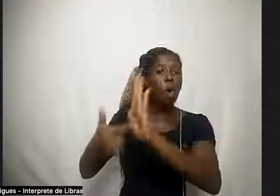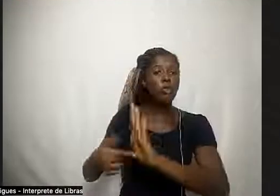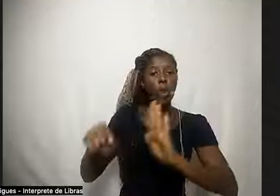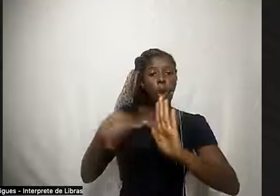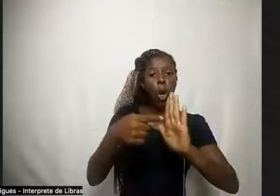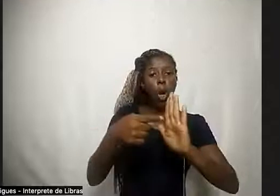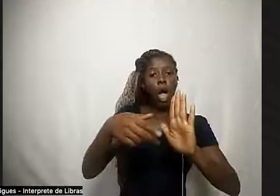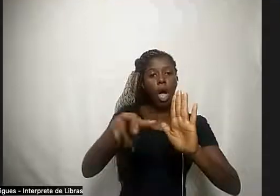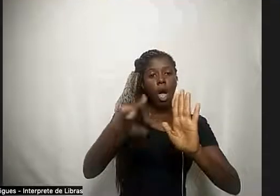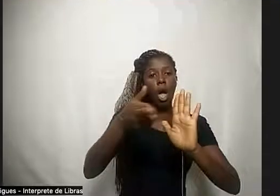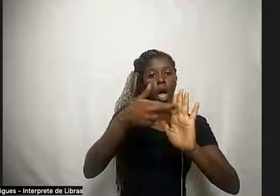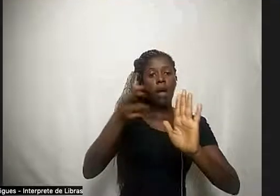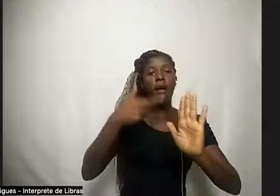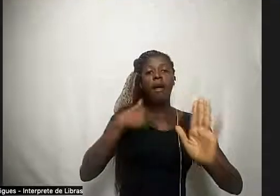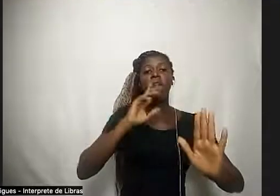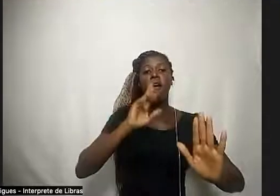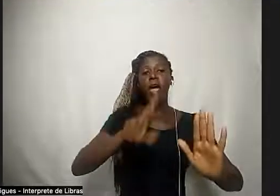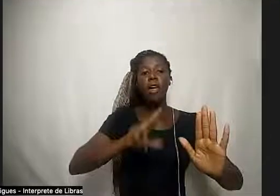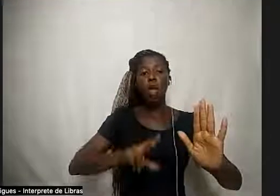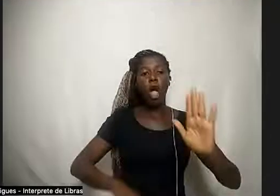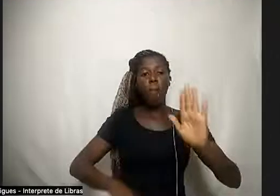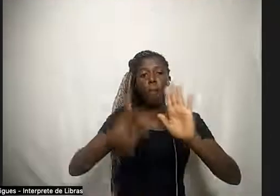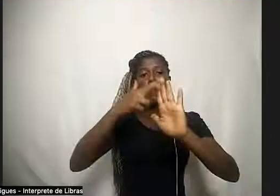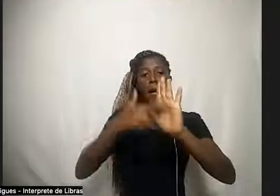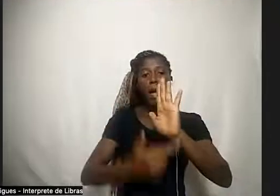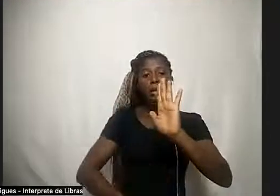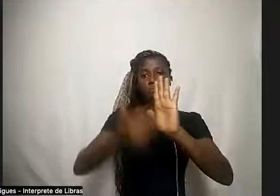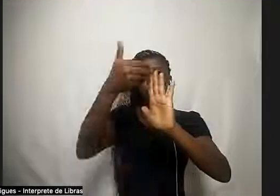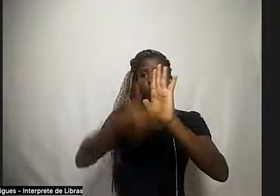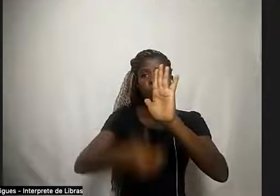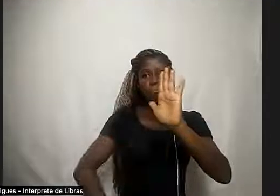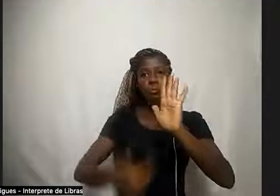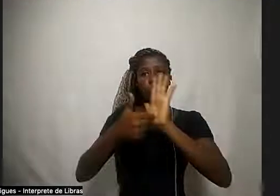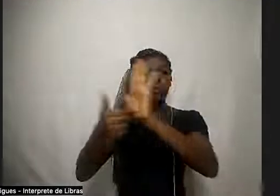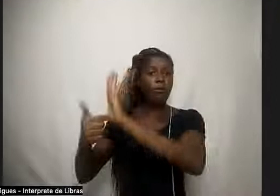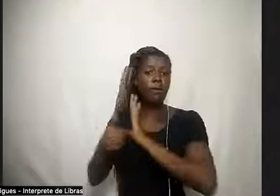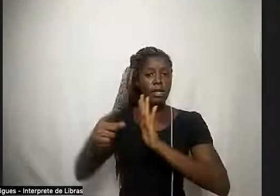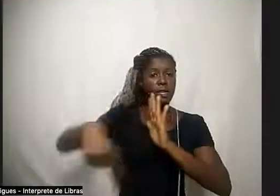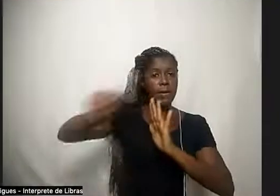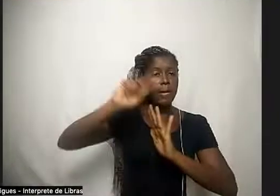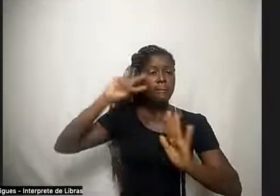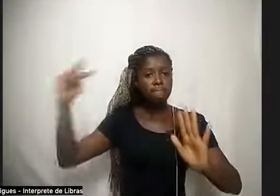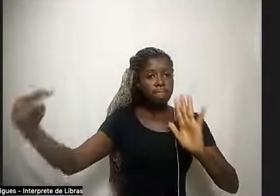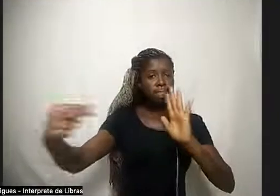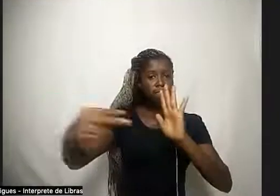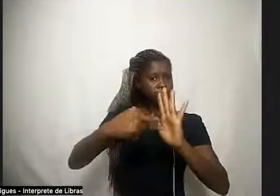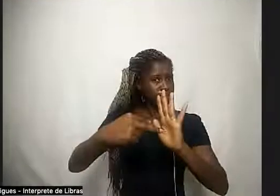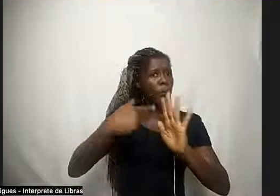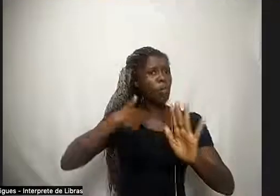only in the agreement for conservation of albatross, but also in other international commissions,